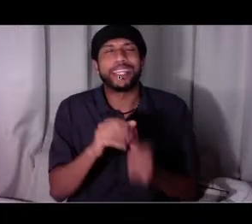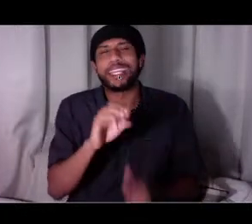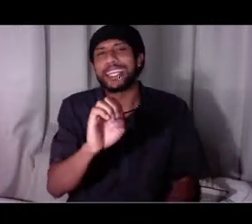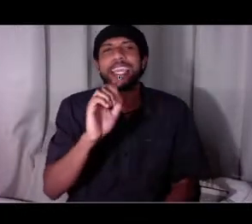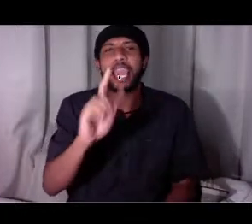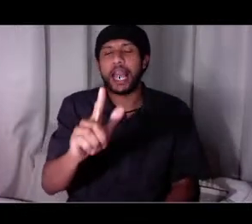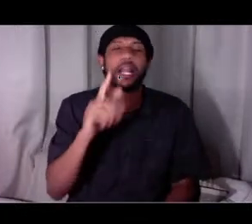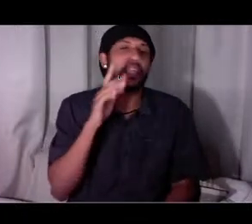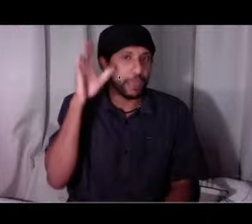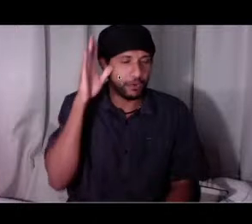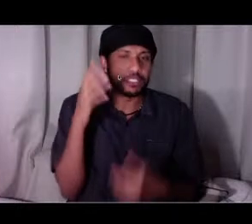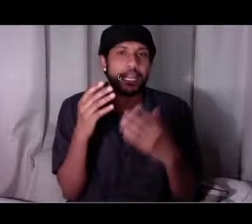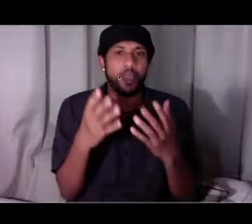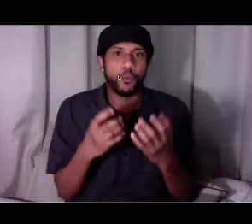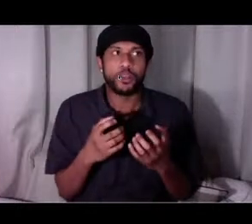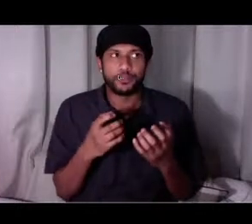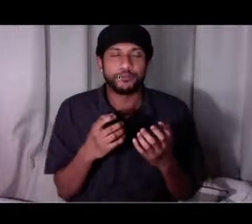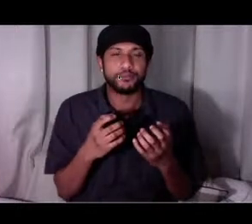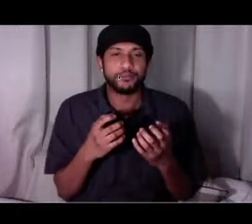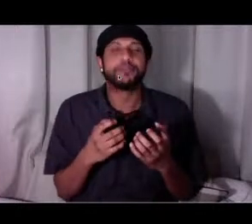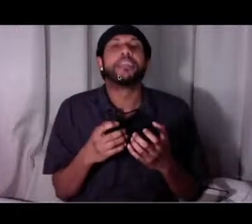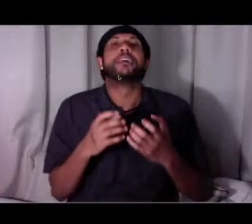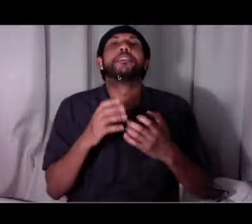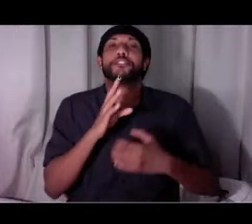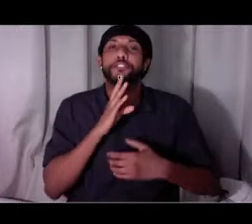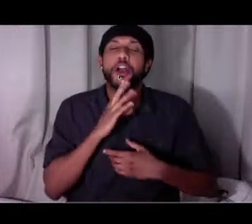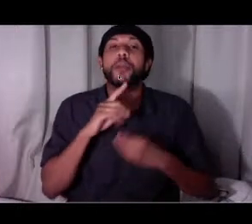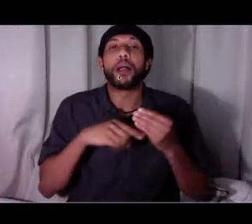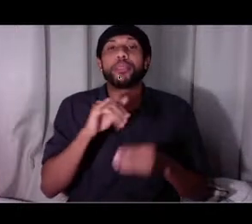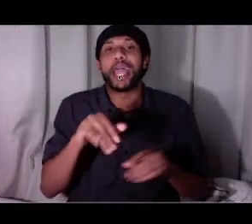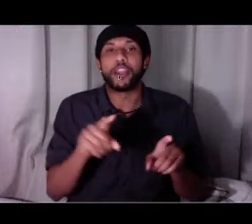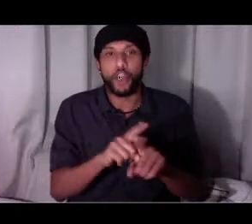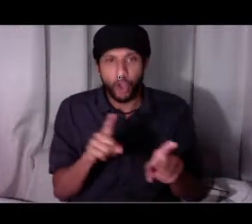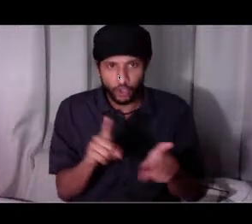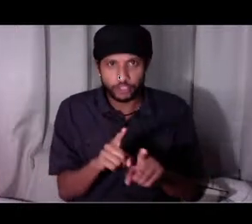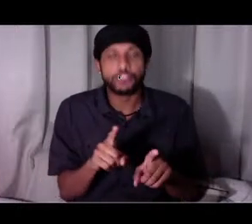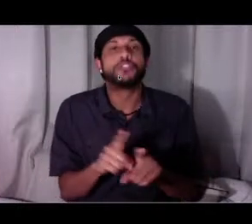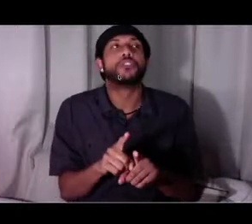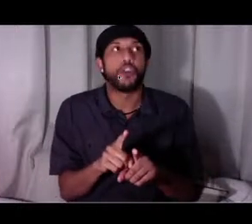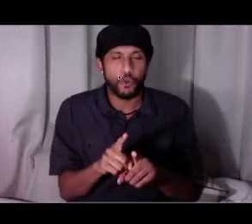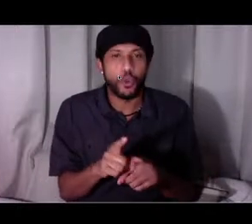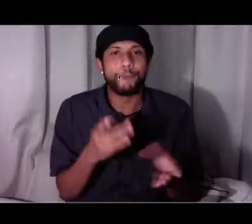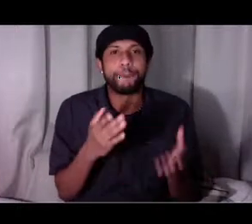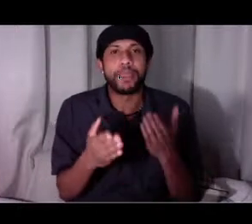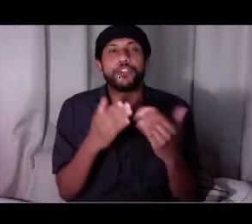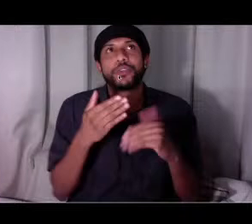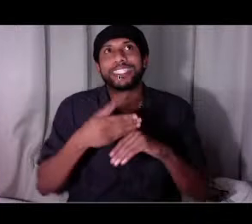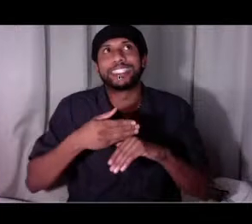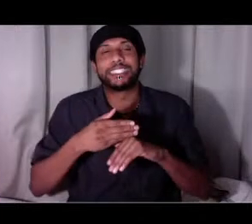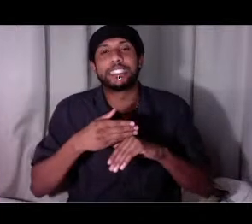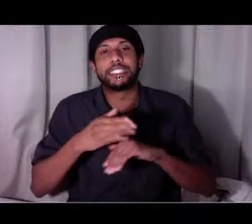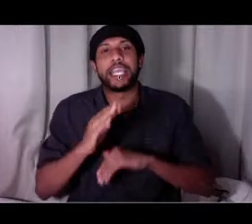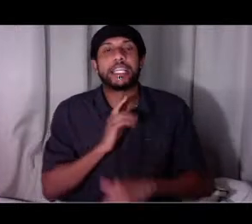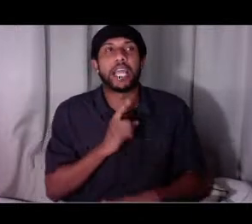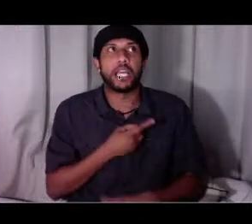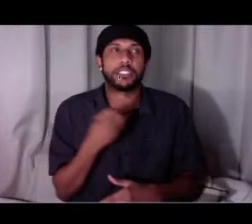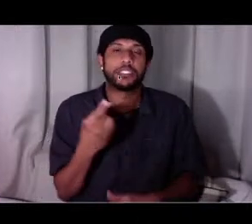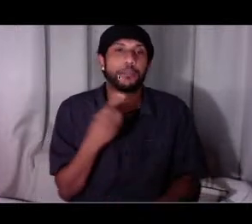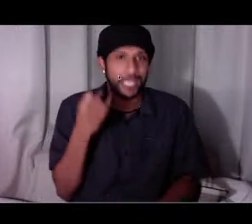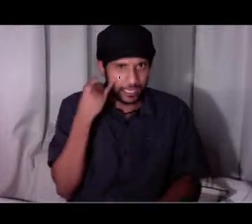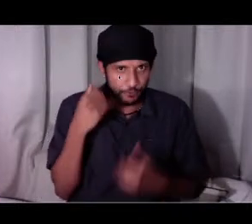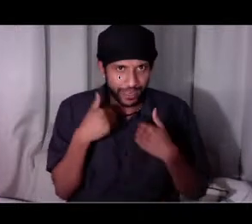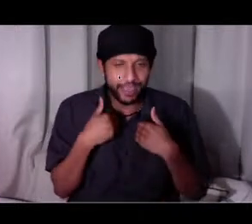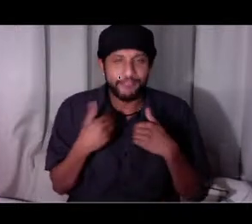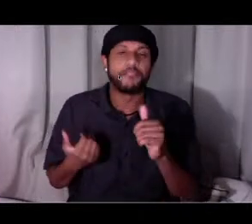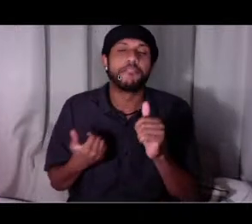parents and I just wanted to bring that to the table and maybe in board correspondence or something you can send us uh something if have